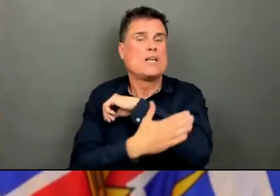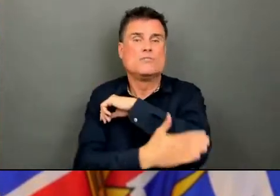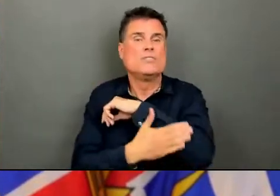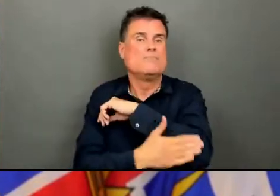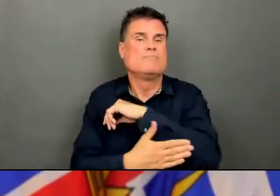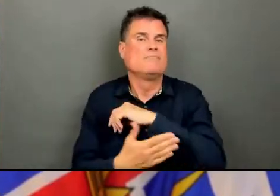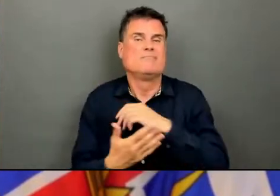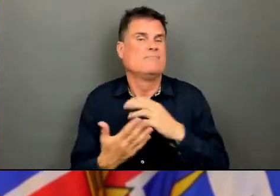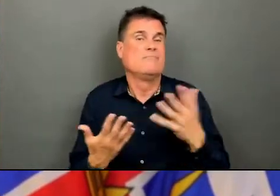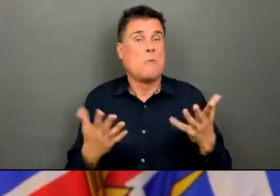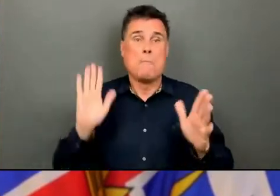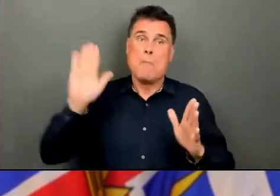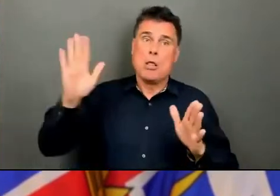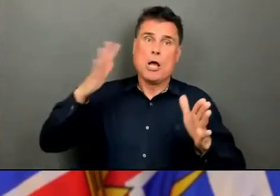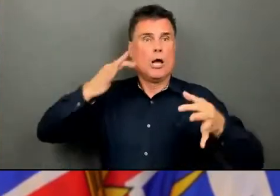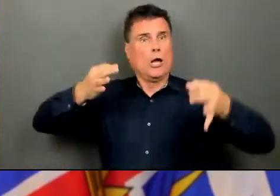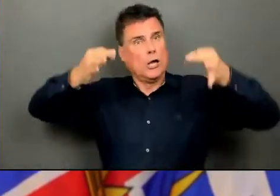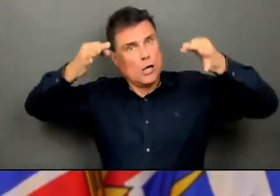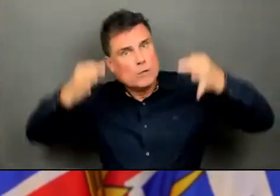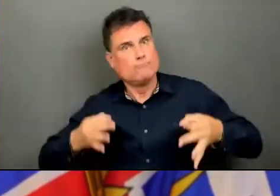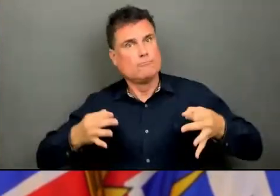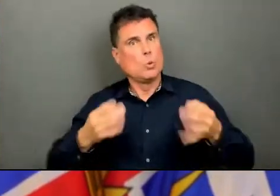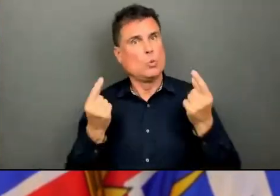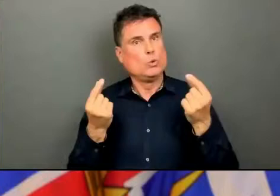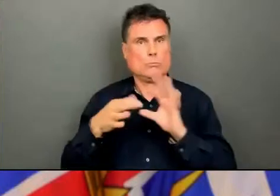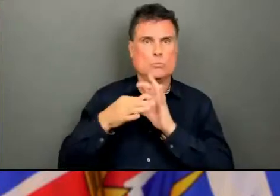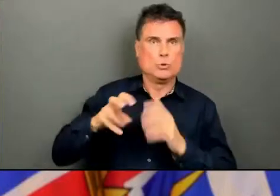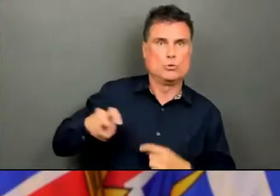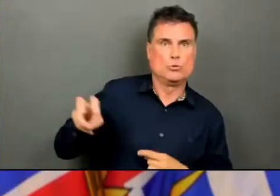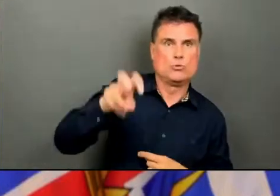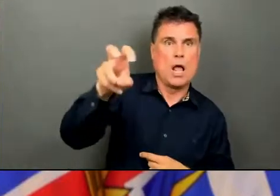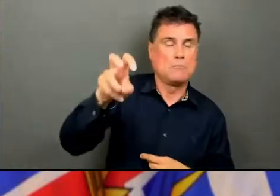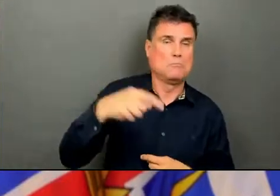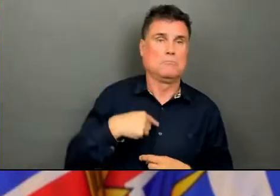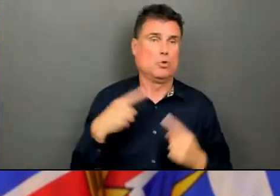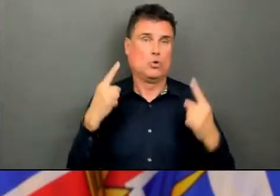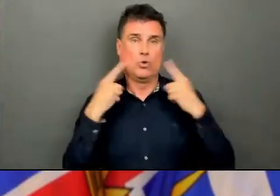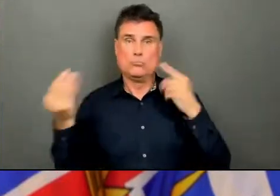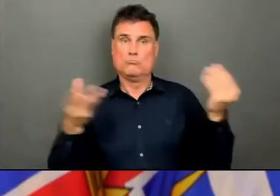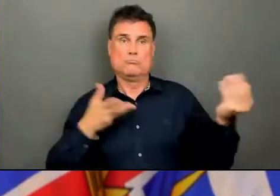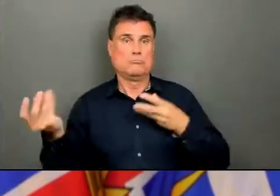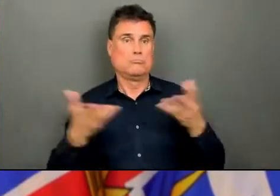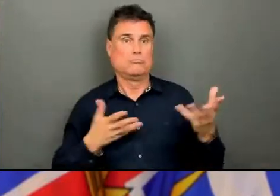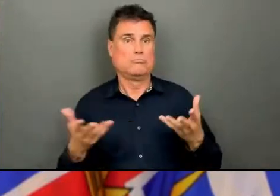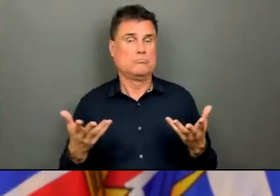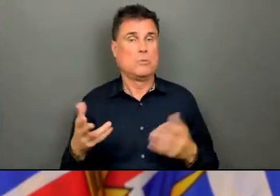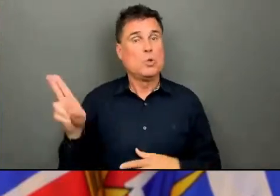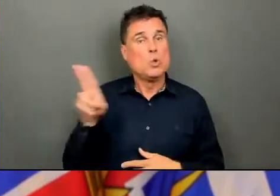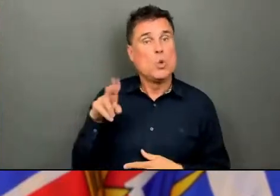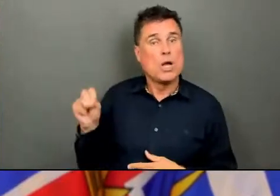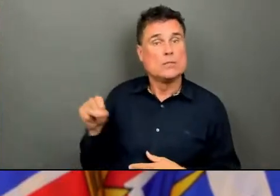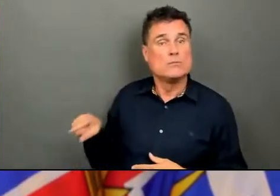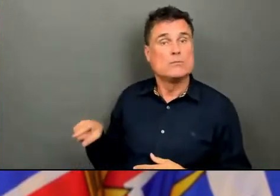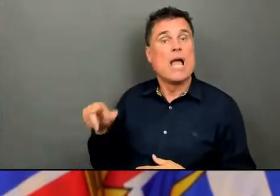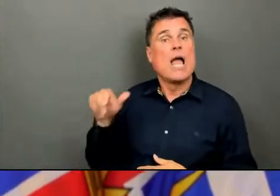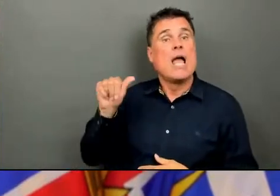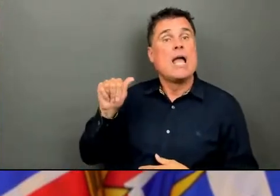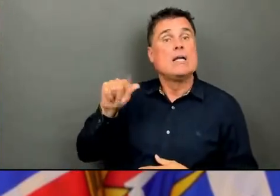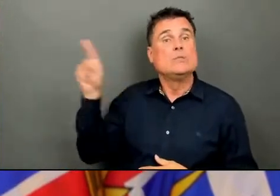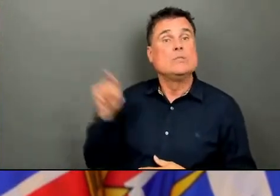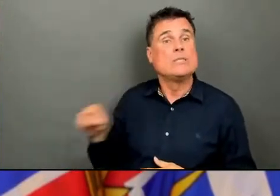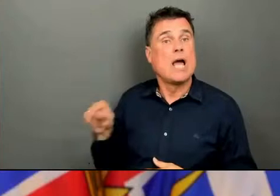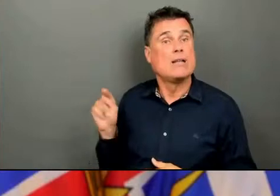yet, but we have heard from at least from my colleagues in the U.S. that AstraZeneca will